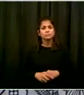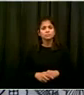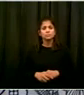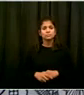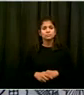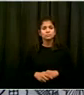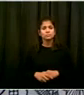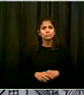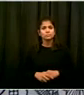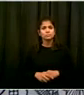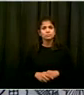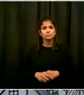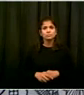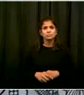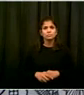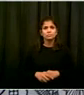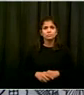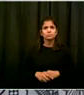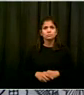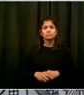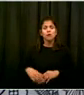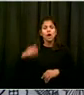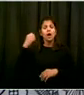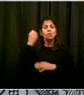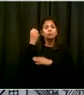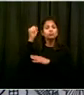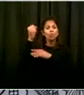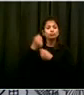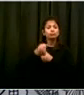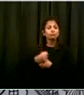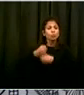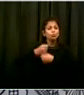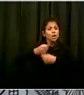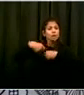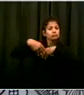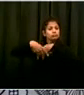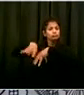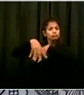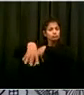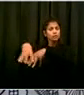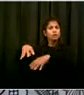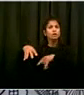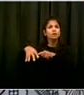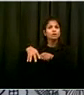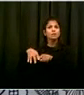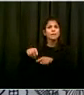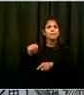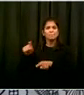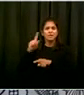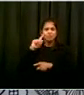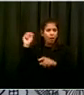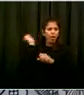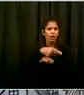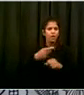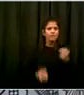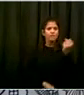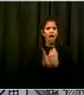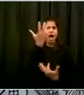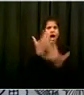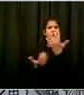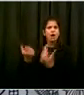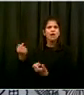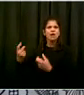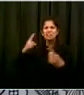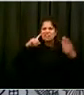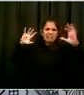cetera. Why were there no arrests last night? And do you think the NYPD made the right call in not arresting people who were